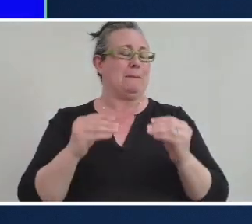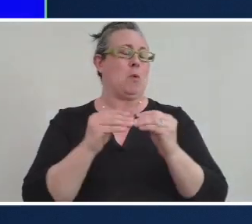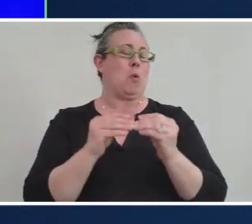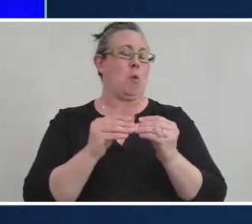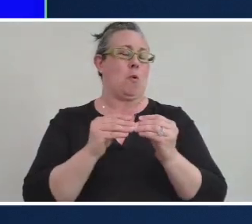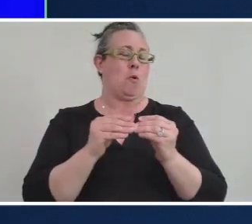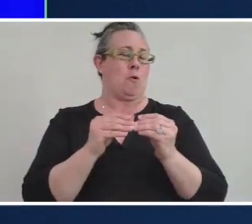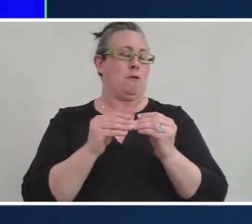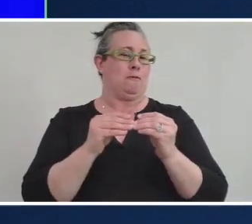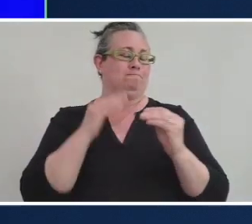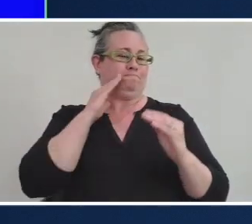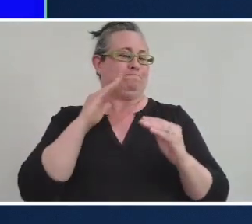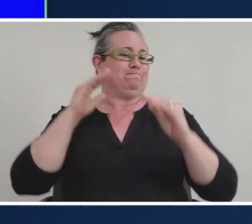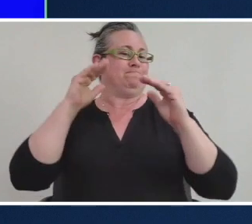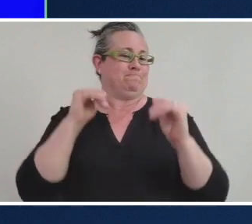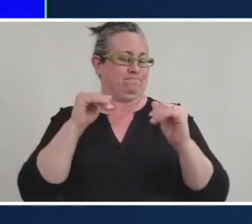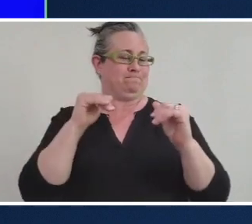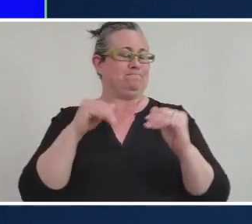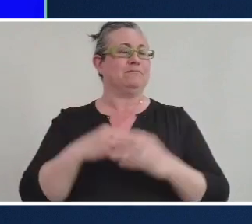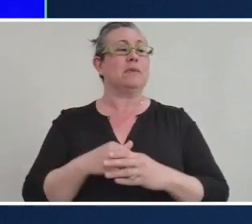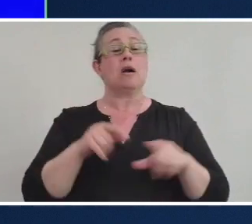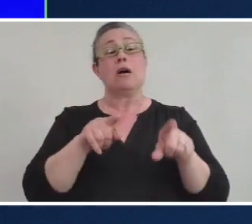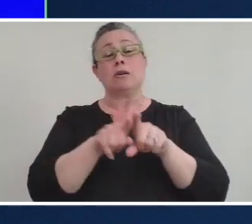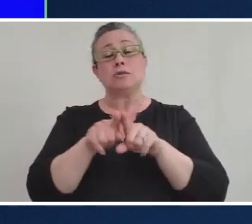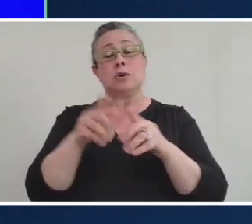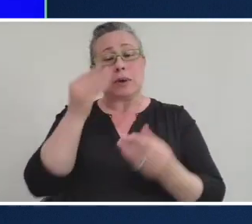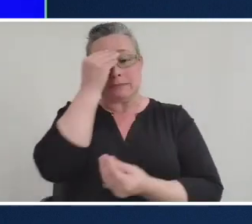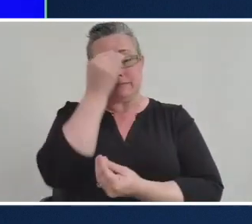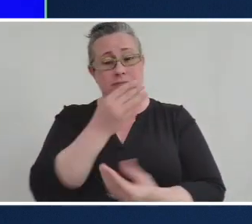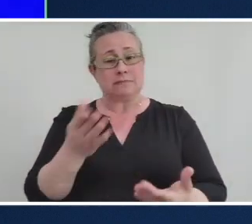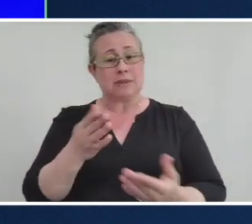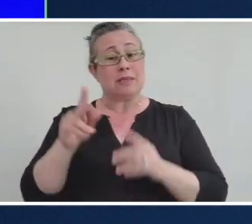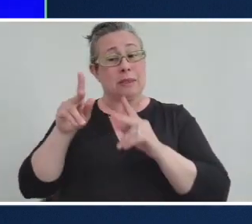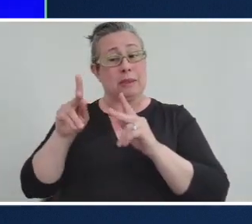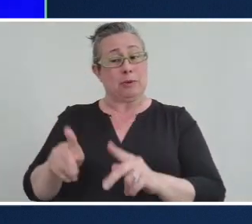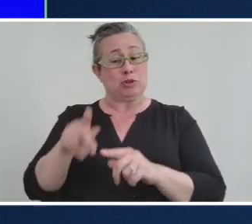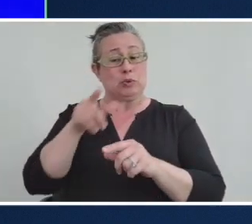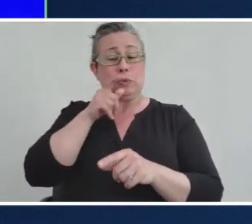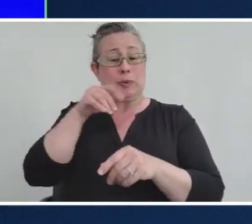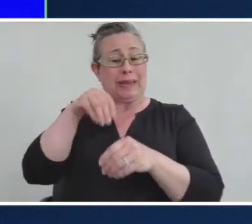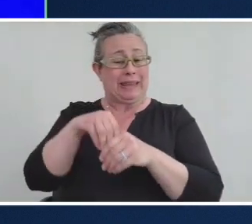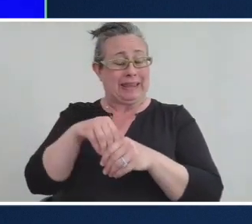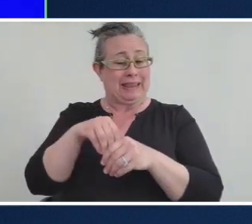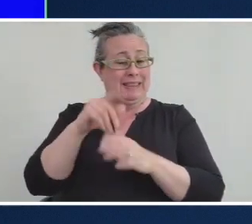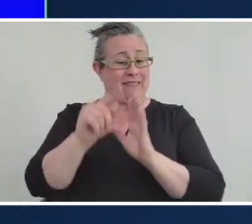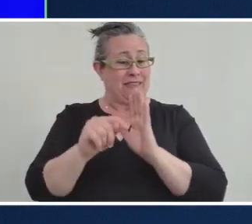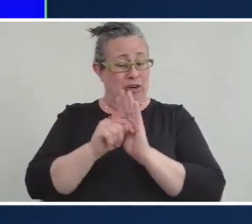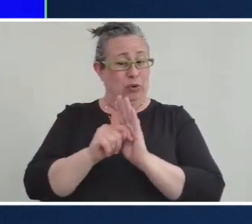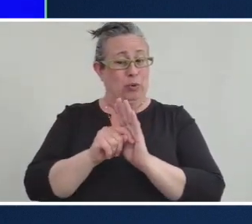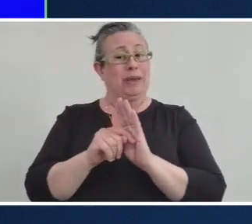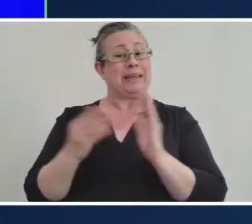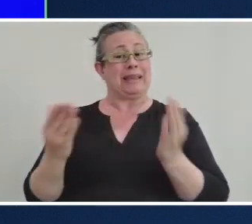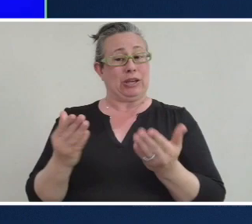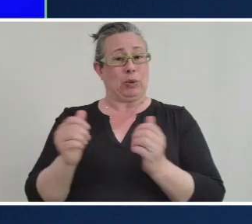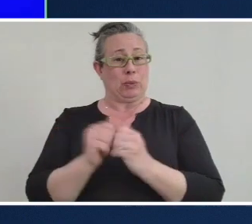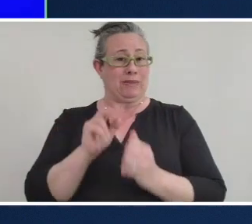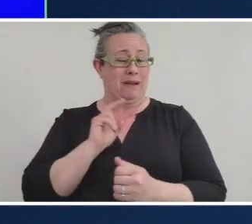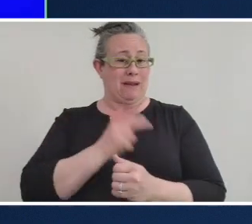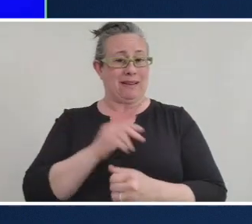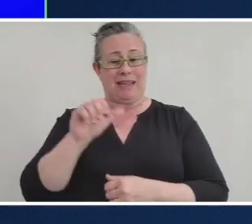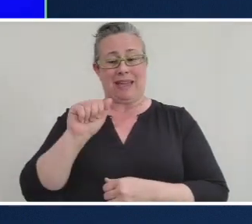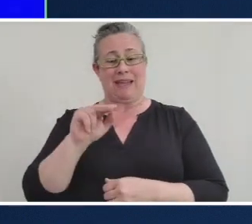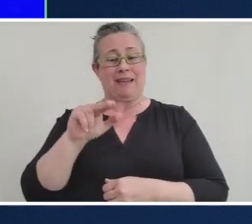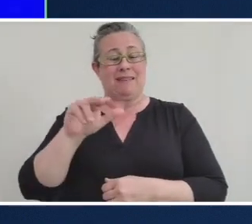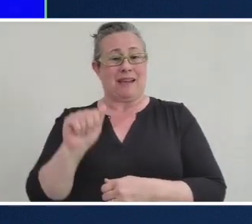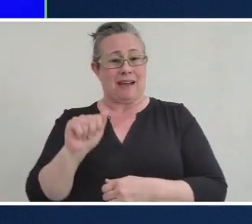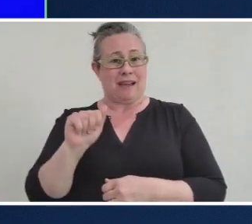and also I would like you to know that the person in the video is here with us, Anna Yarozova of